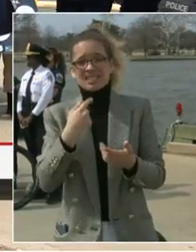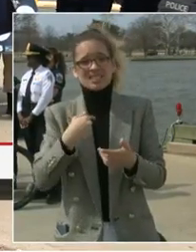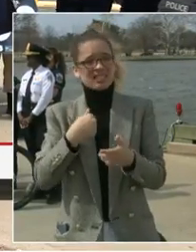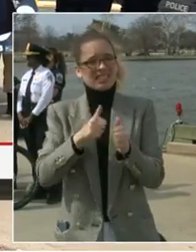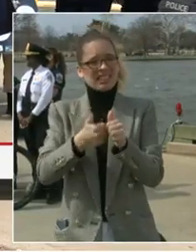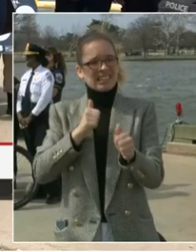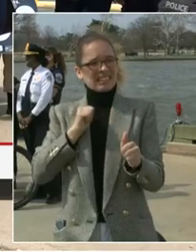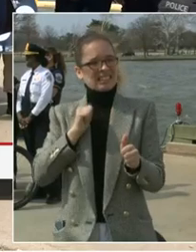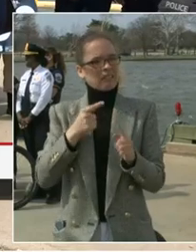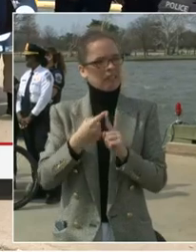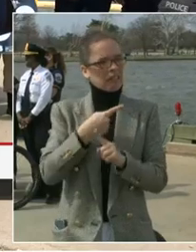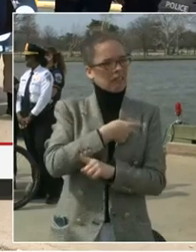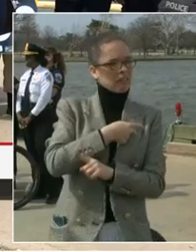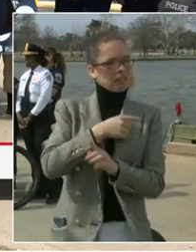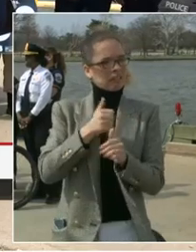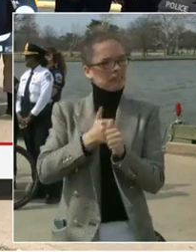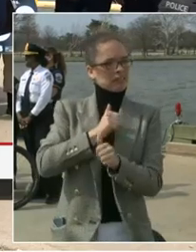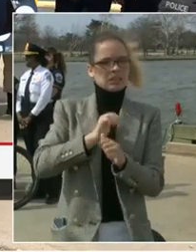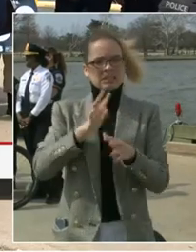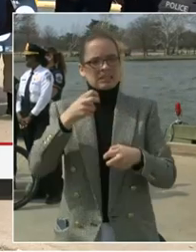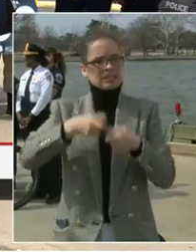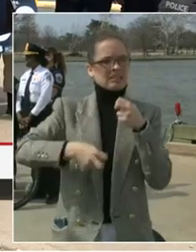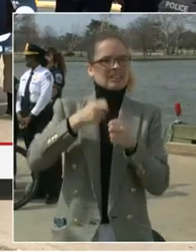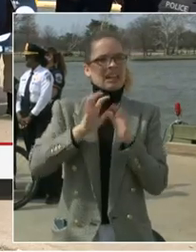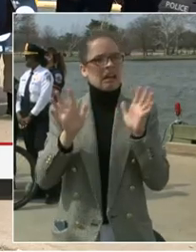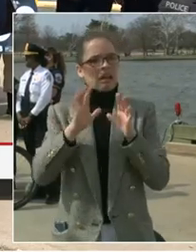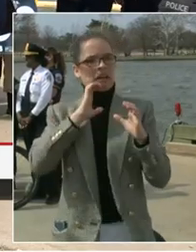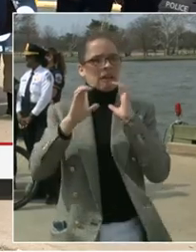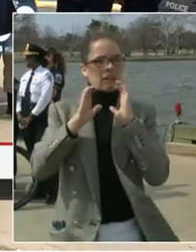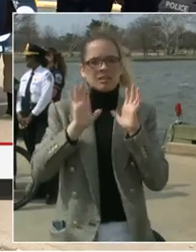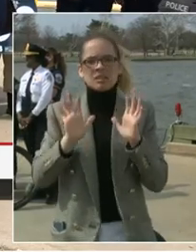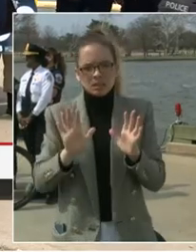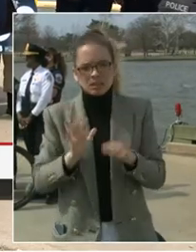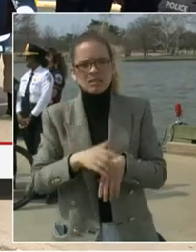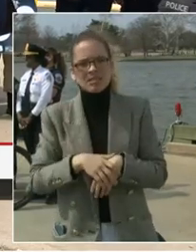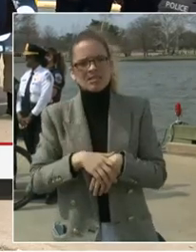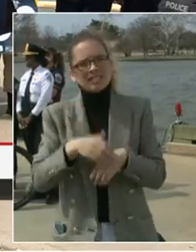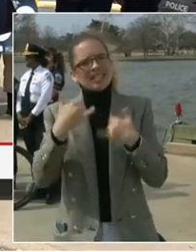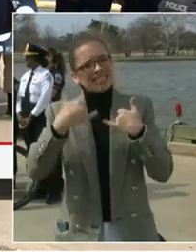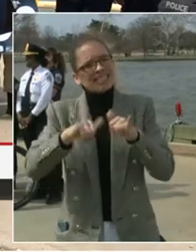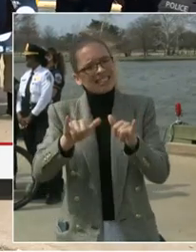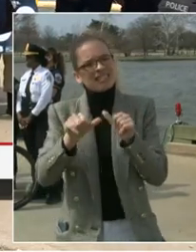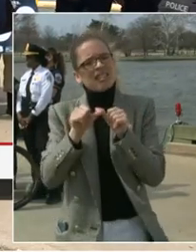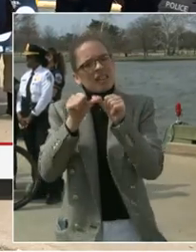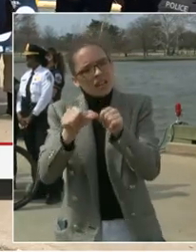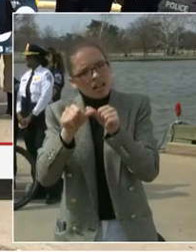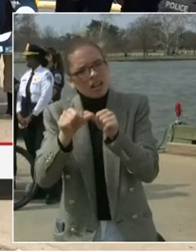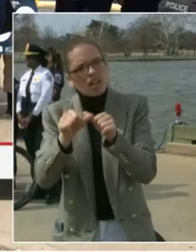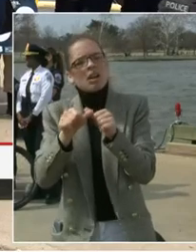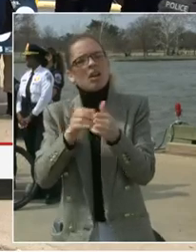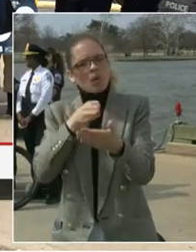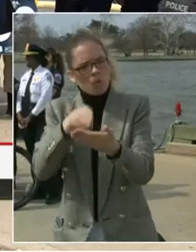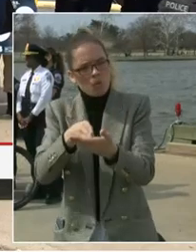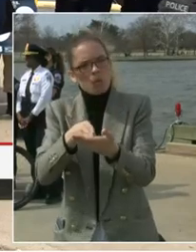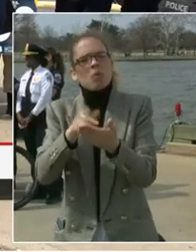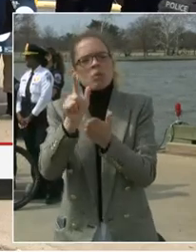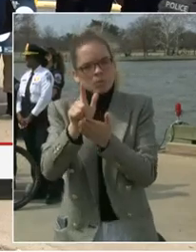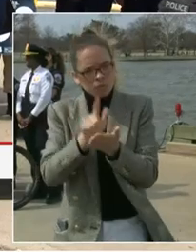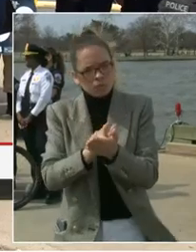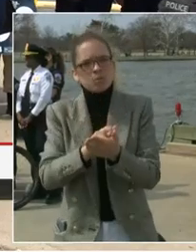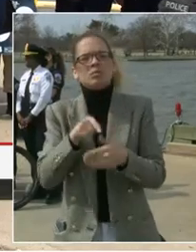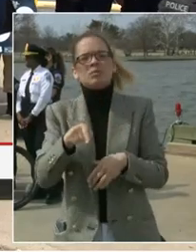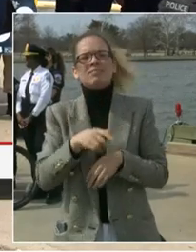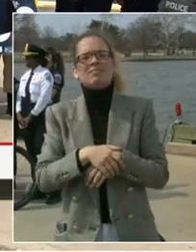discussions, right? It is under litigation, so I certainly cannot, I'm not at liberty to speak freely on